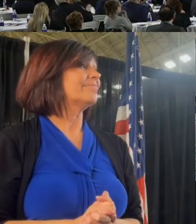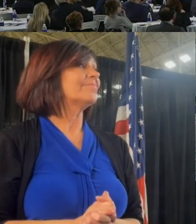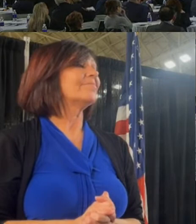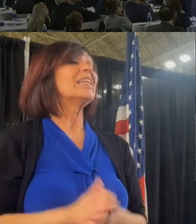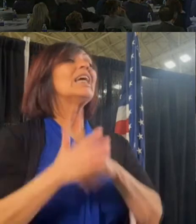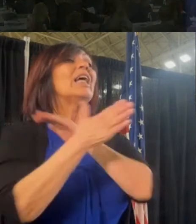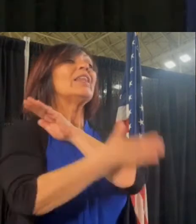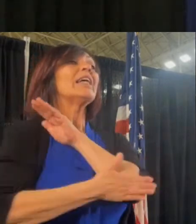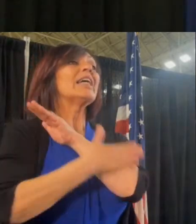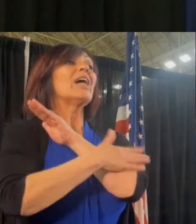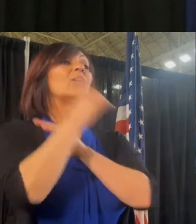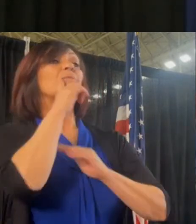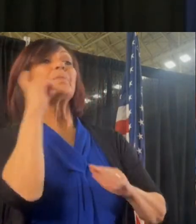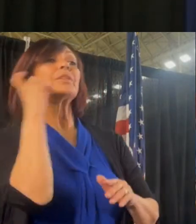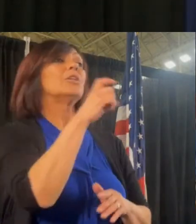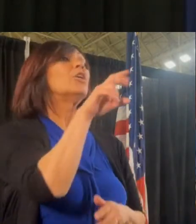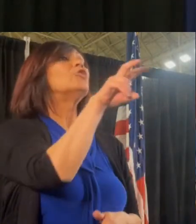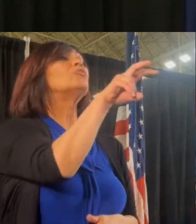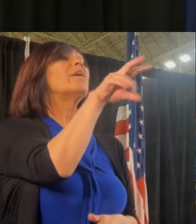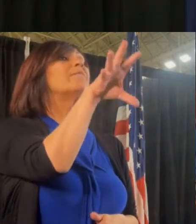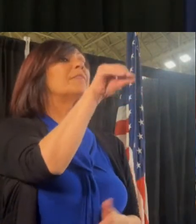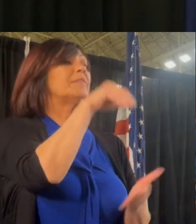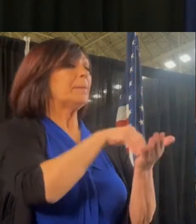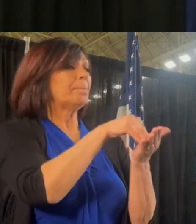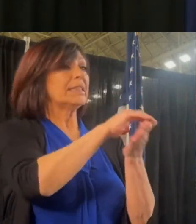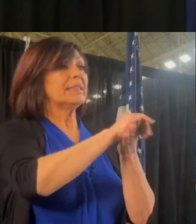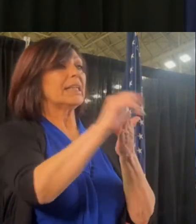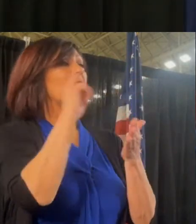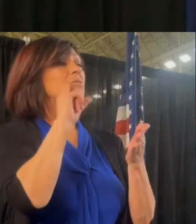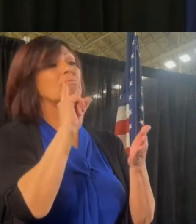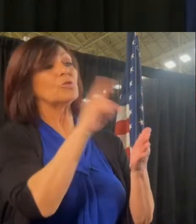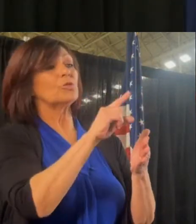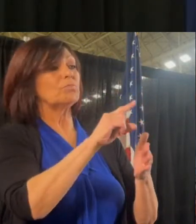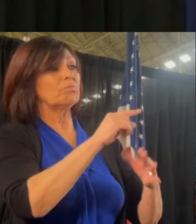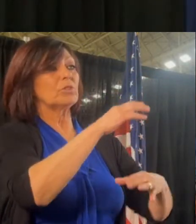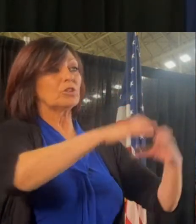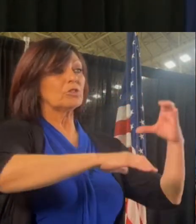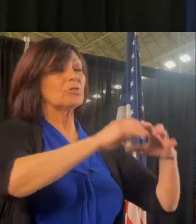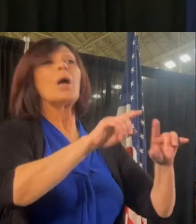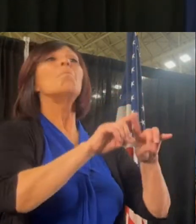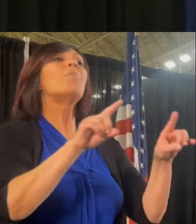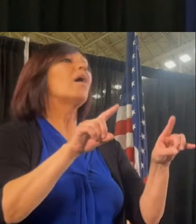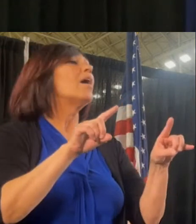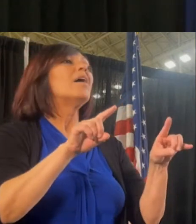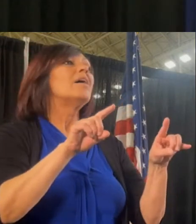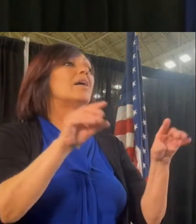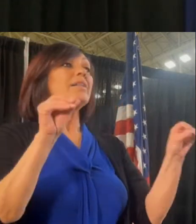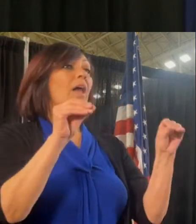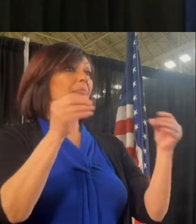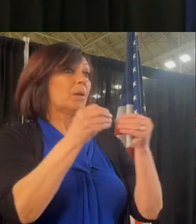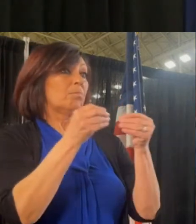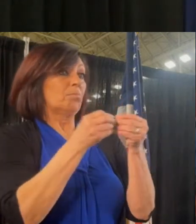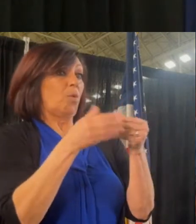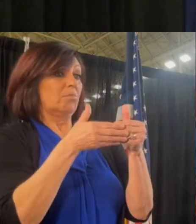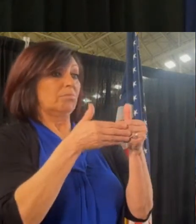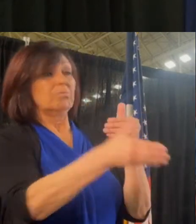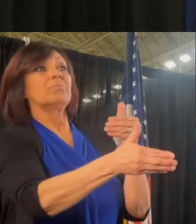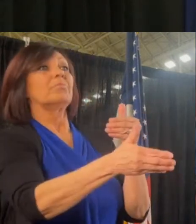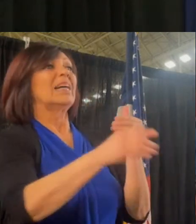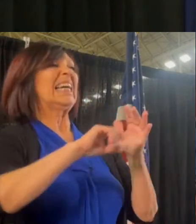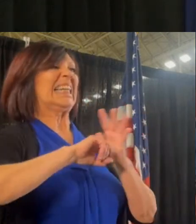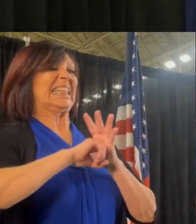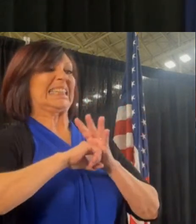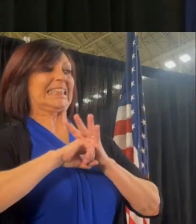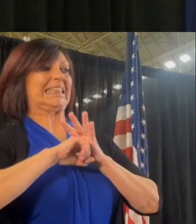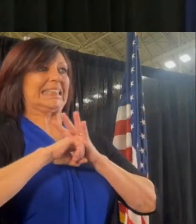The county will be contributing $250 million towards construction, but then nothing more going forward, a key term I fought